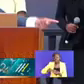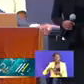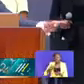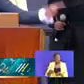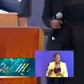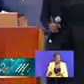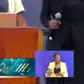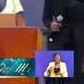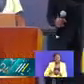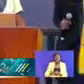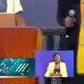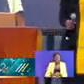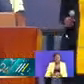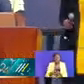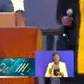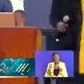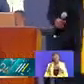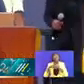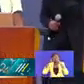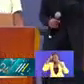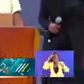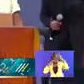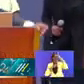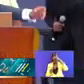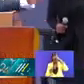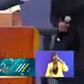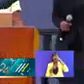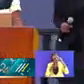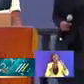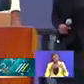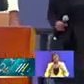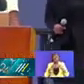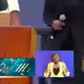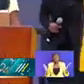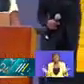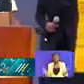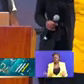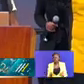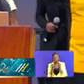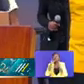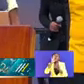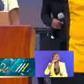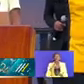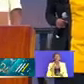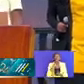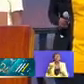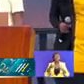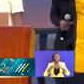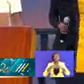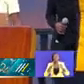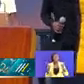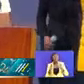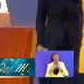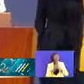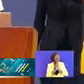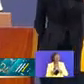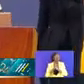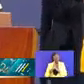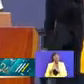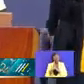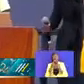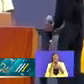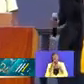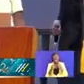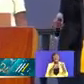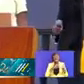this is that spoken of prophet Joel and I want us to lift up our voices and begin to contend and